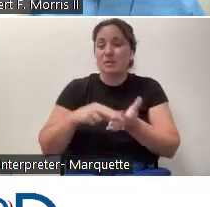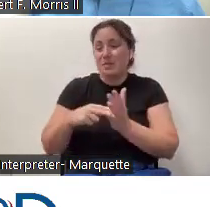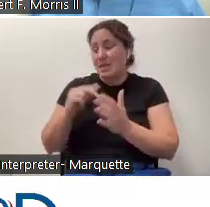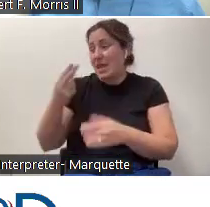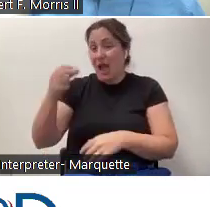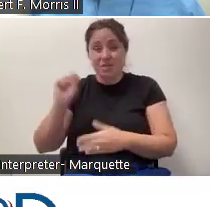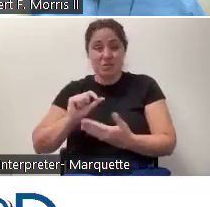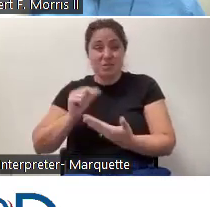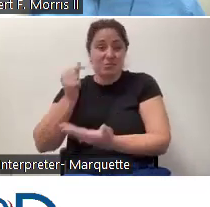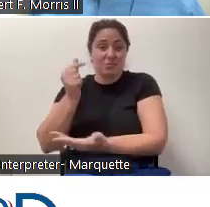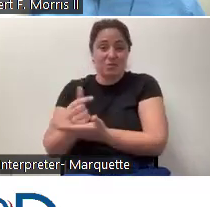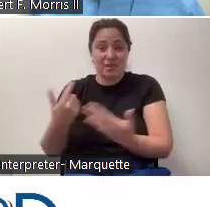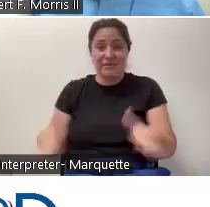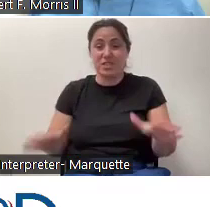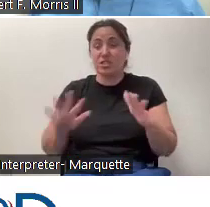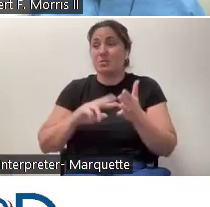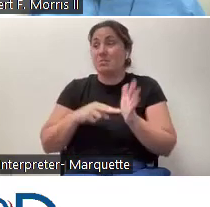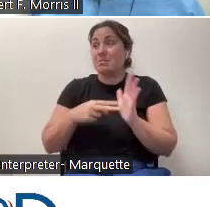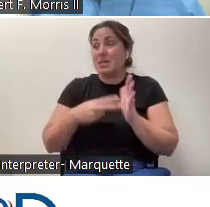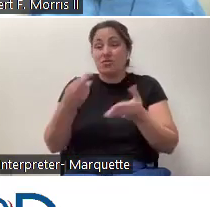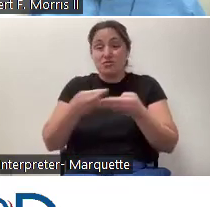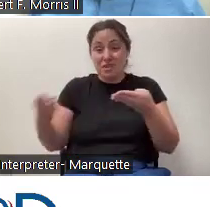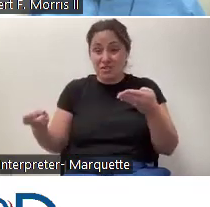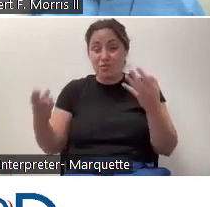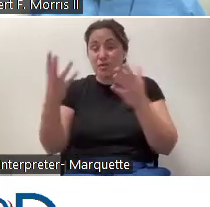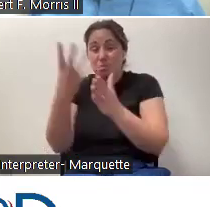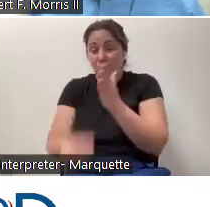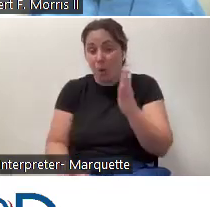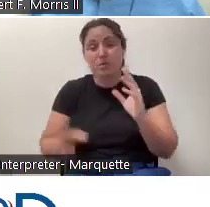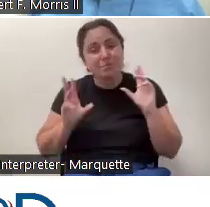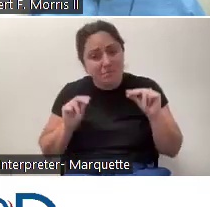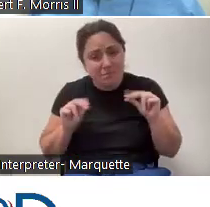that they have lost all these resources that do still exist within the community.